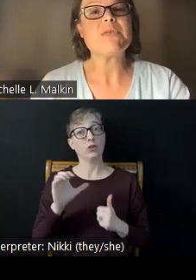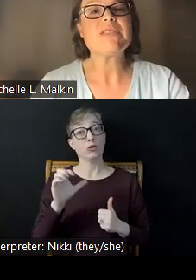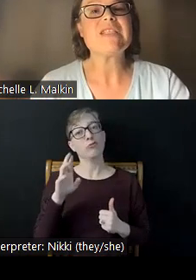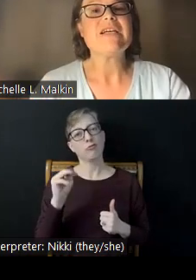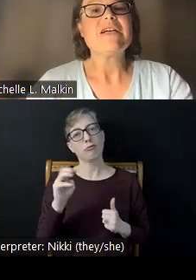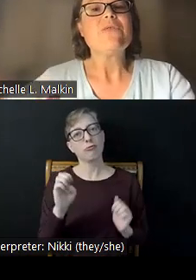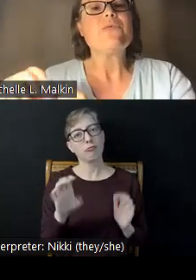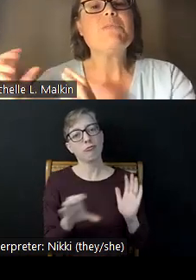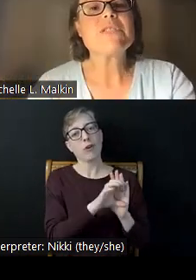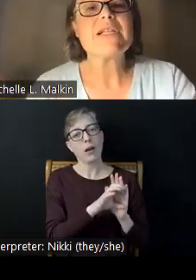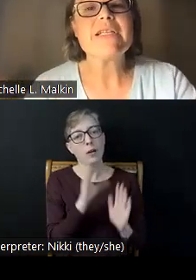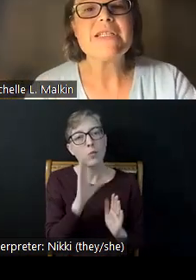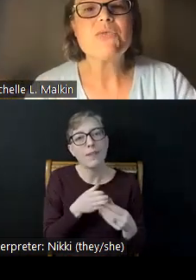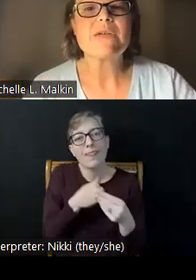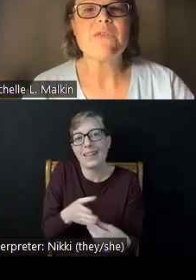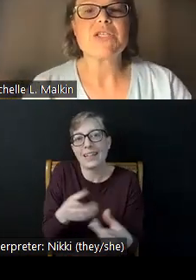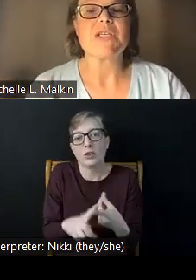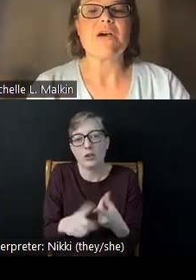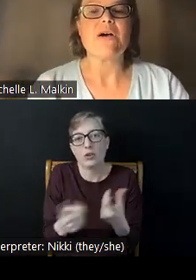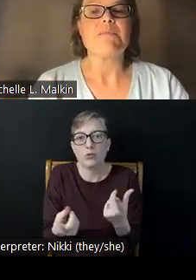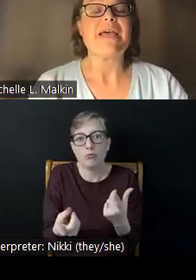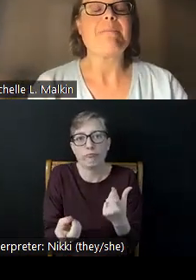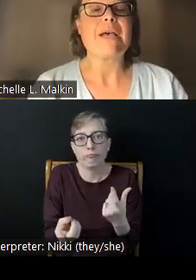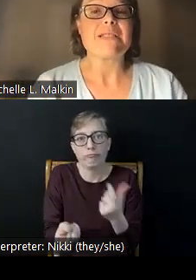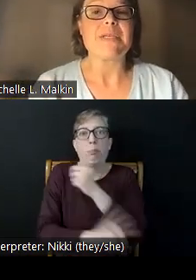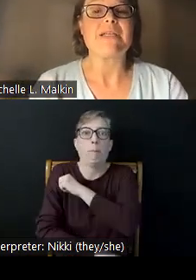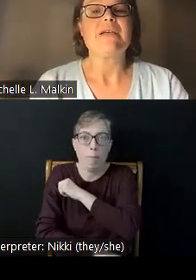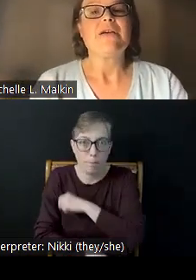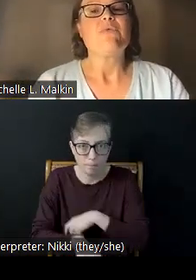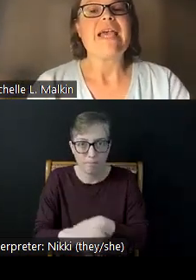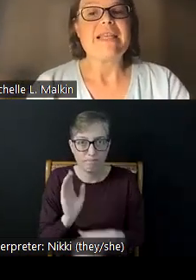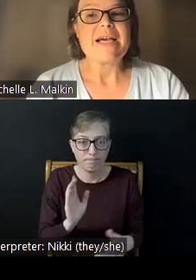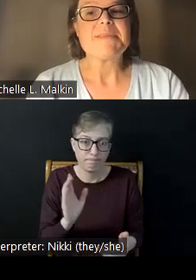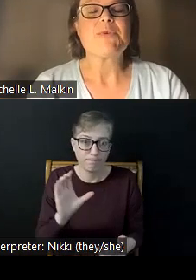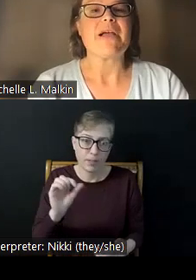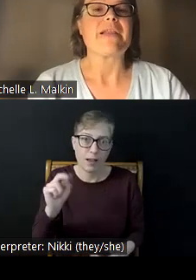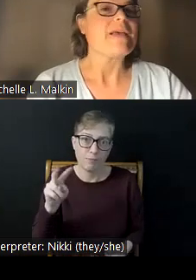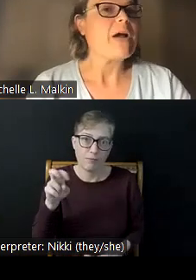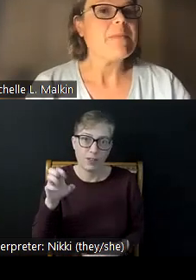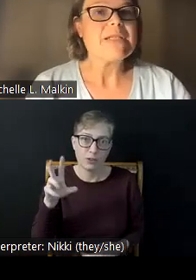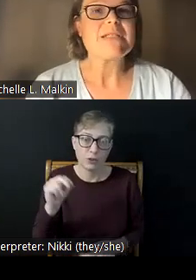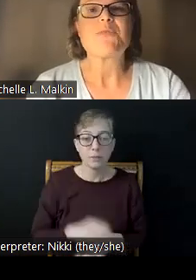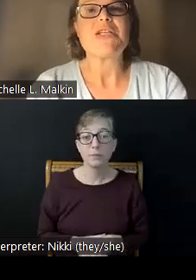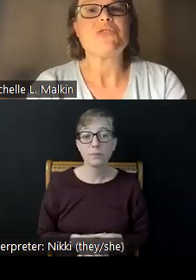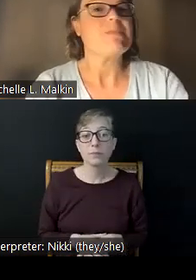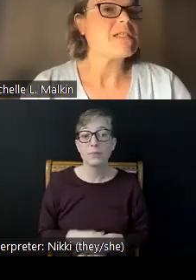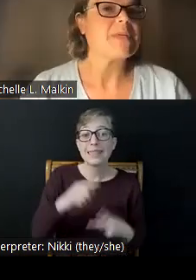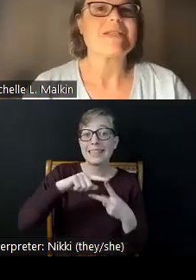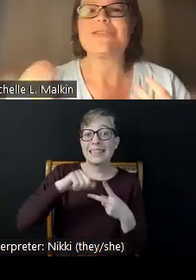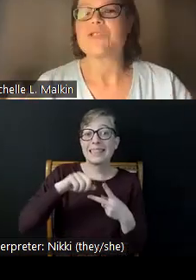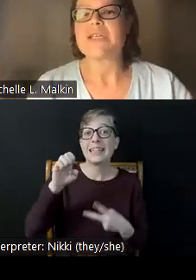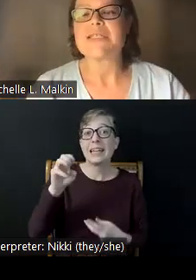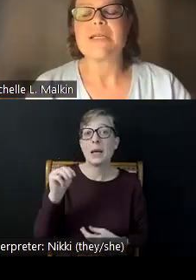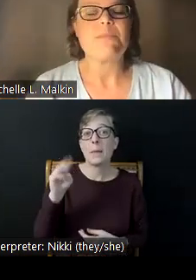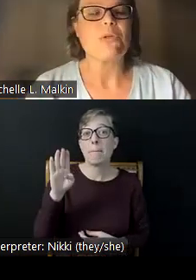but which ones would most likely lead to a conviction? And embezzlement was 8 times more likely. That probably doesn't surprise you. Embezzlement